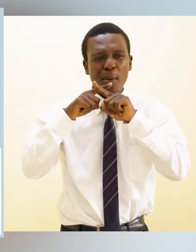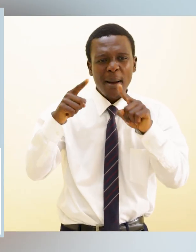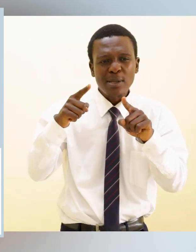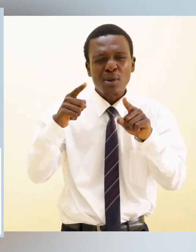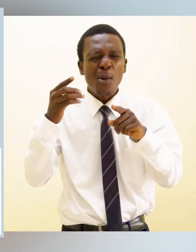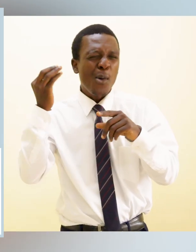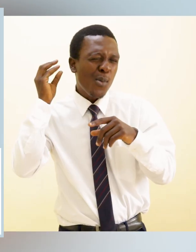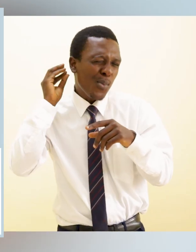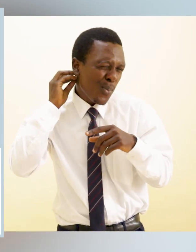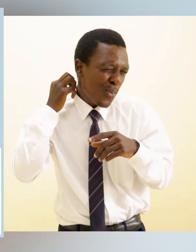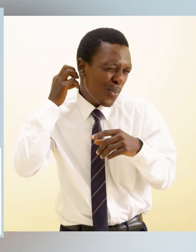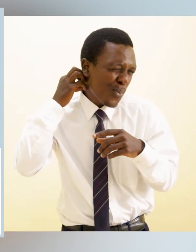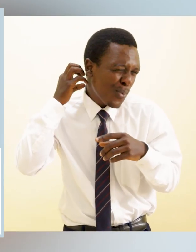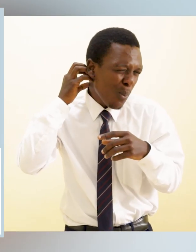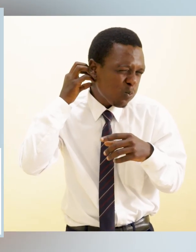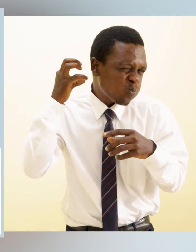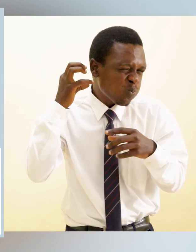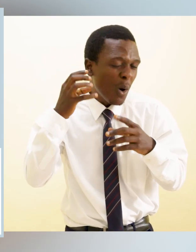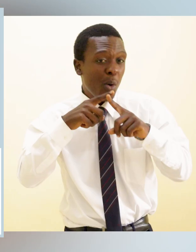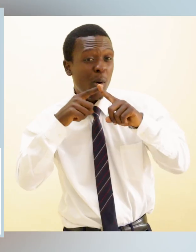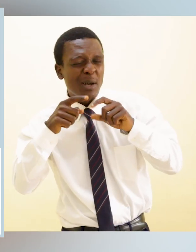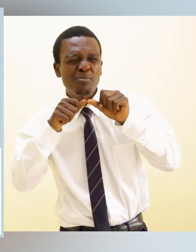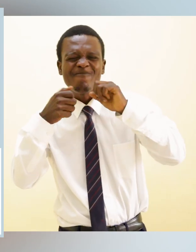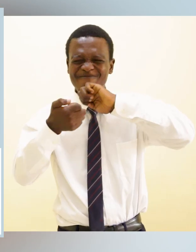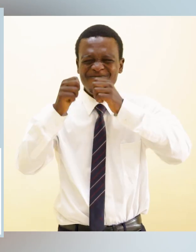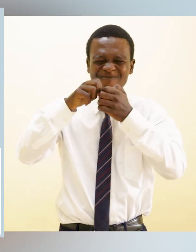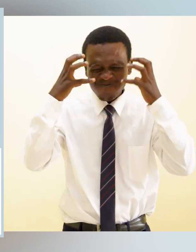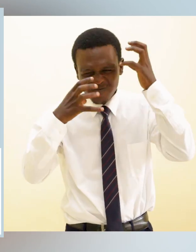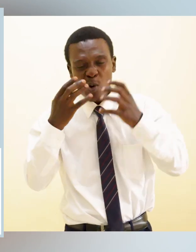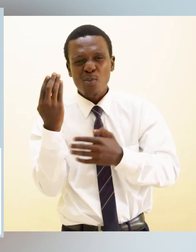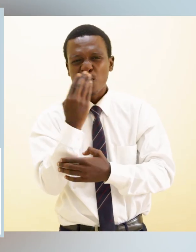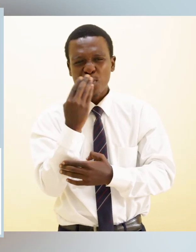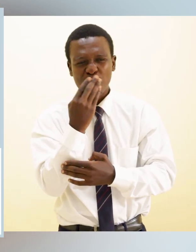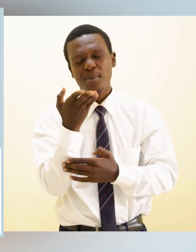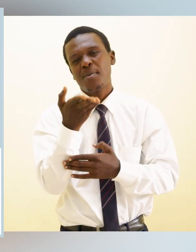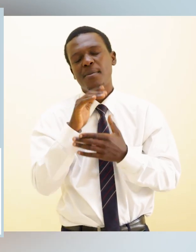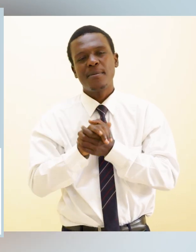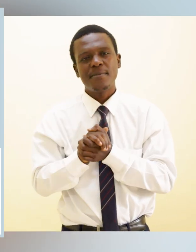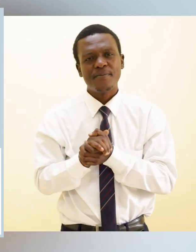cholesteatoma, which can be destructive, persistent, and often smelly,